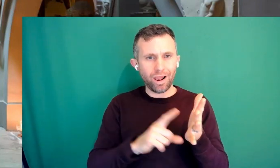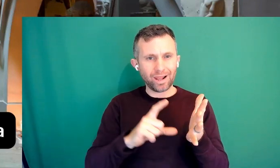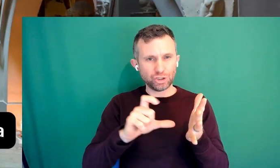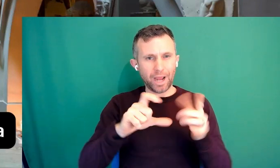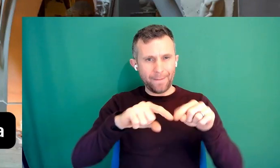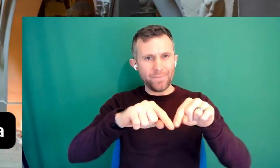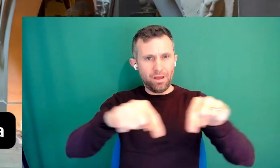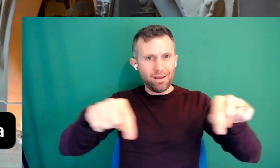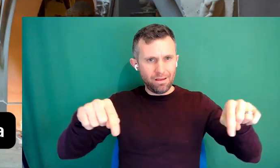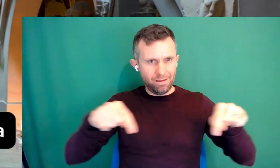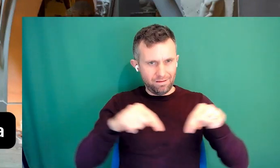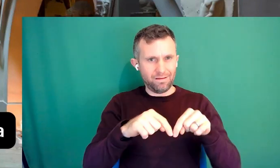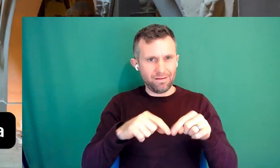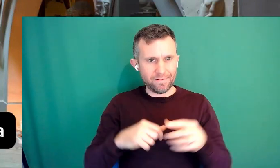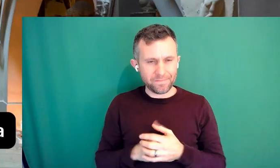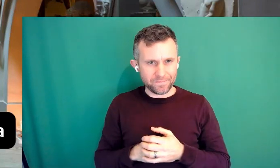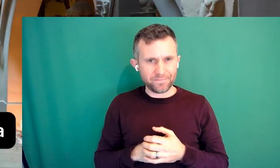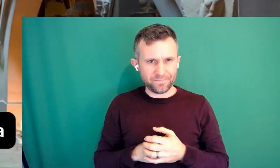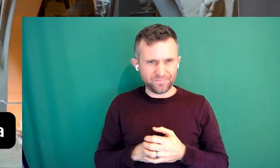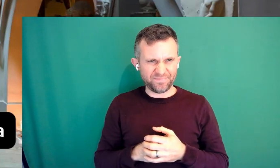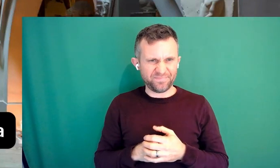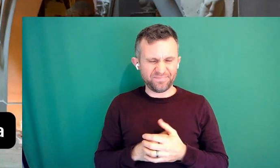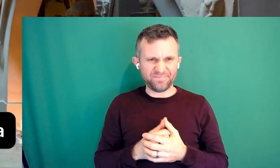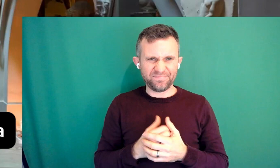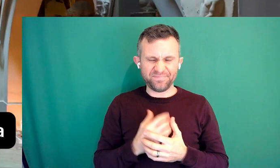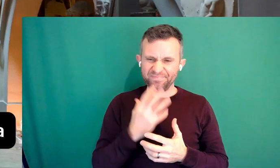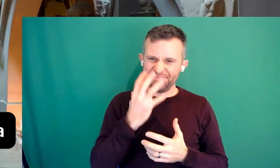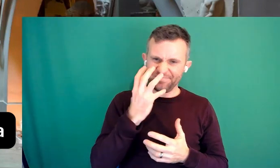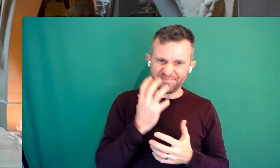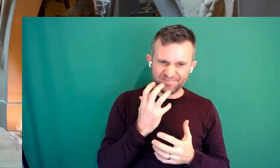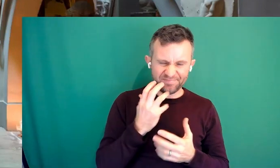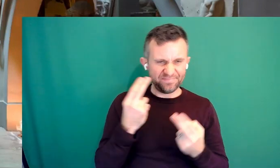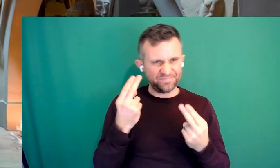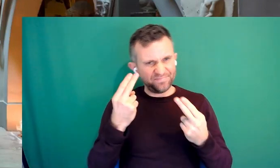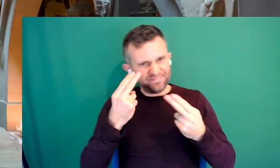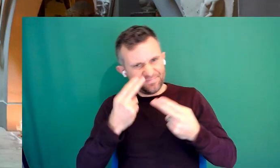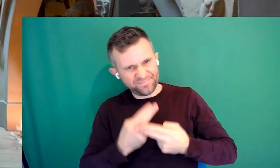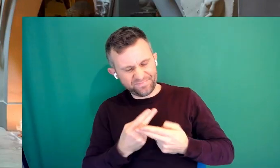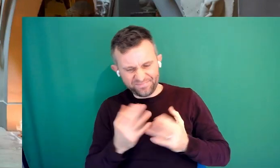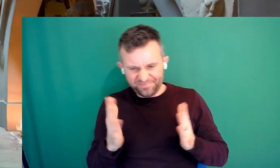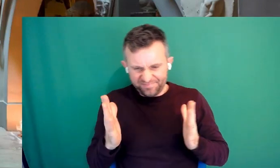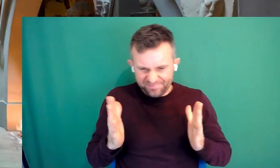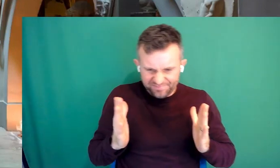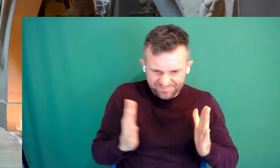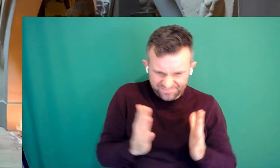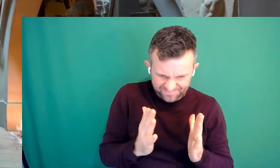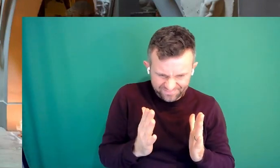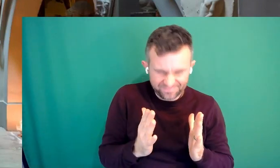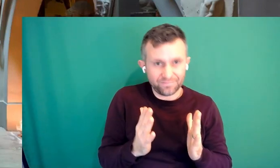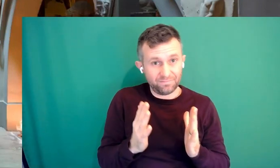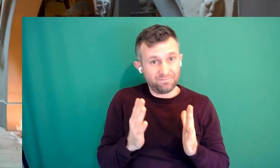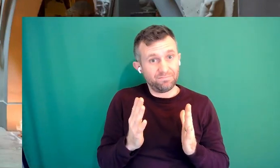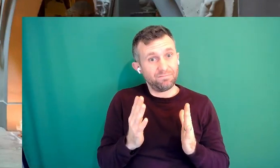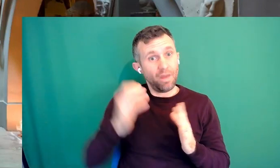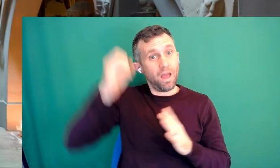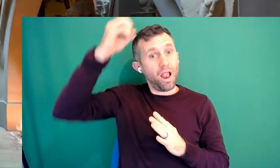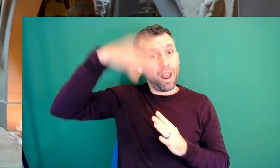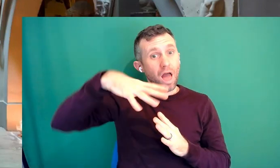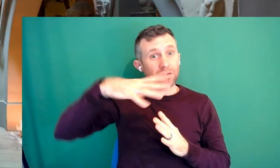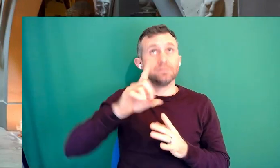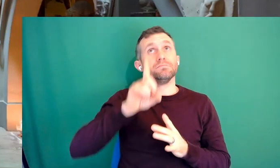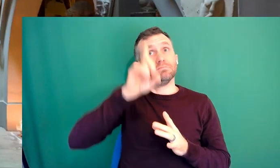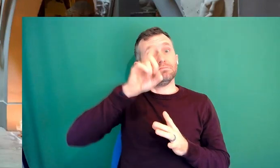he reorganized the basement to become an area dedicated to death and memorial.